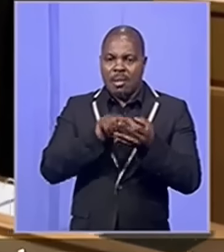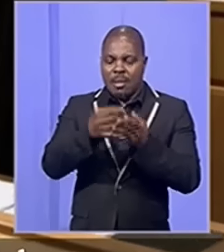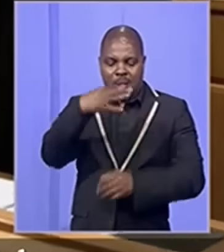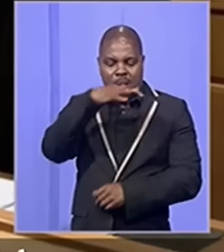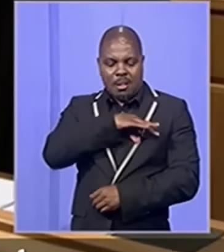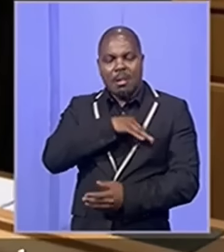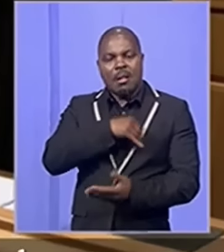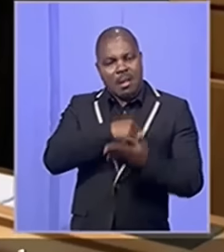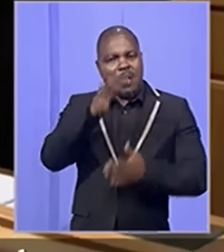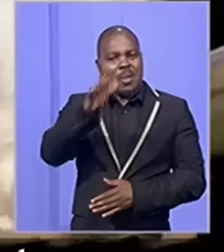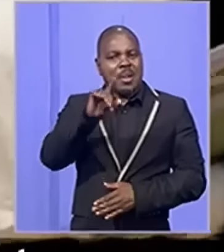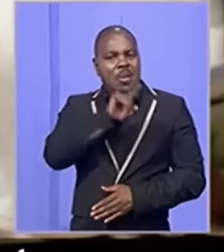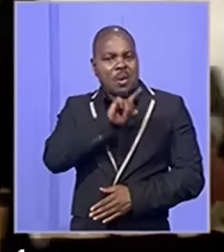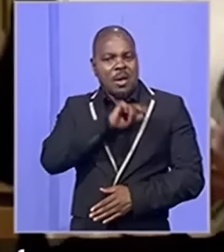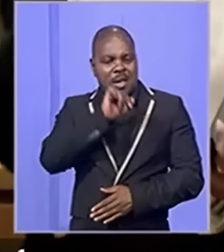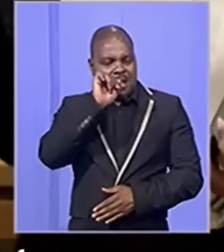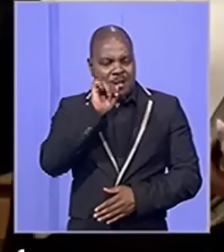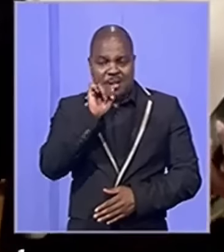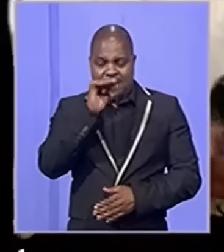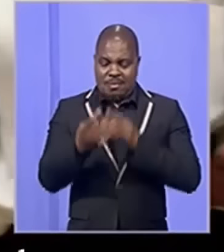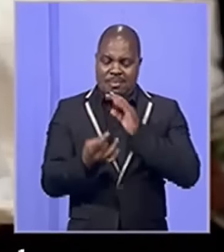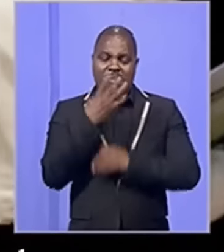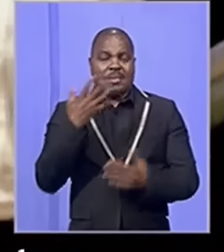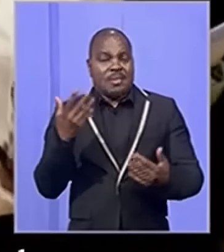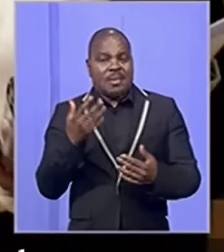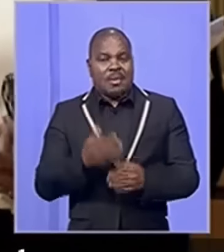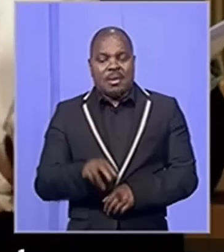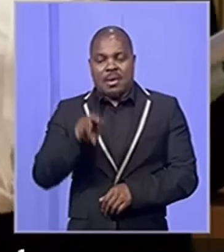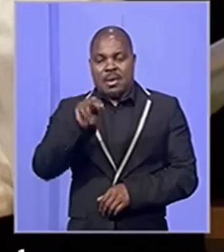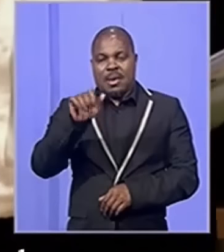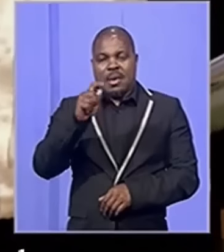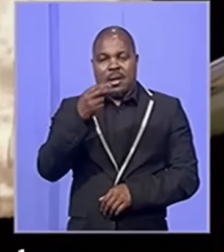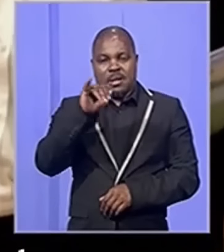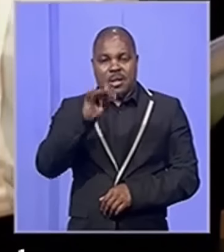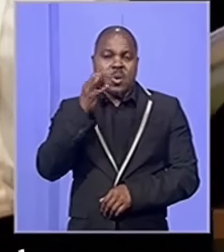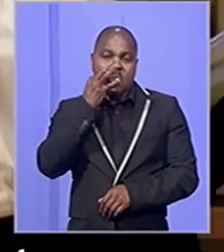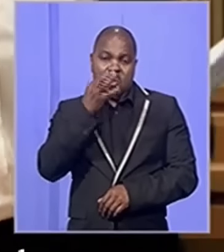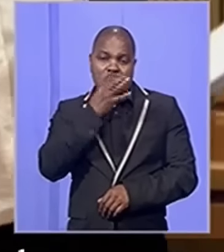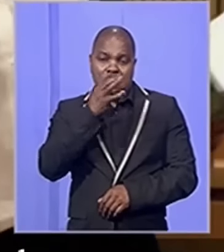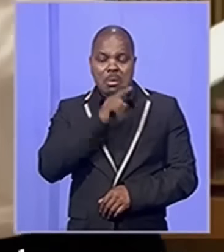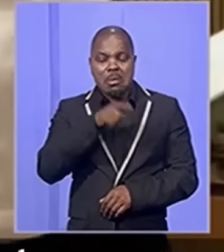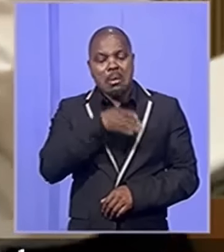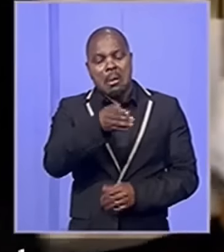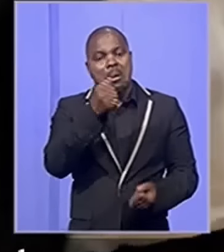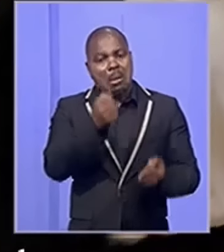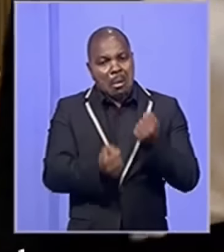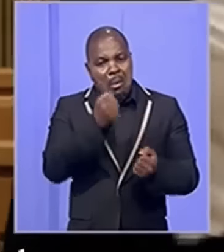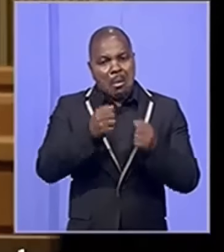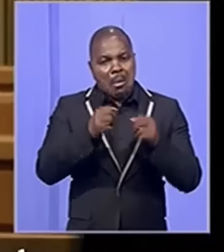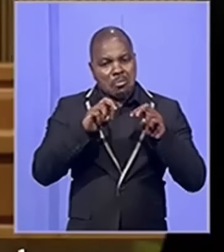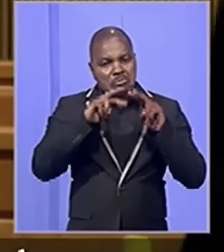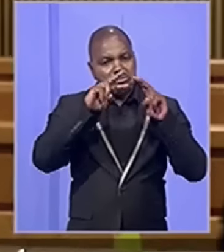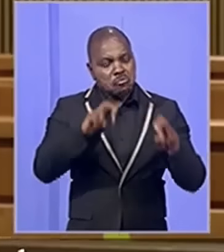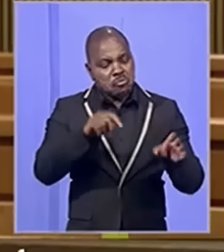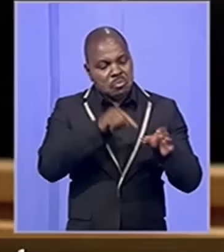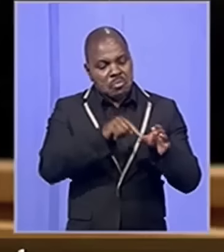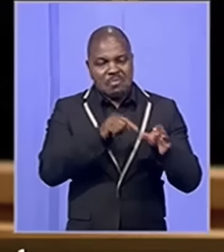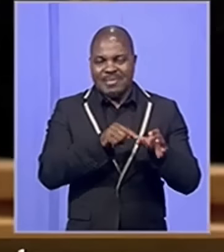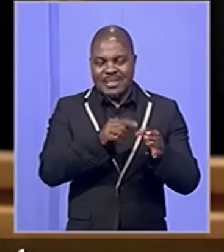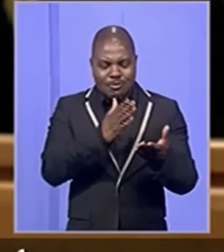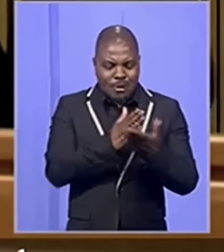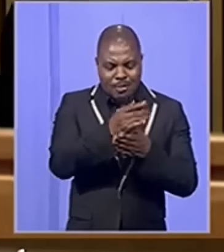fa go kubiwa ga bone go sa phimolwe. Nyathi a re ditshwanelo tsa go sirelediwa kwa kgotlatshekelo tse di batliwang ke setlhopha seno ga